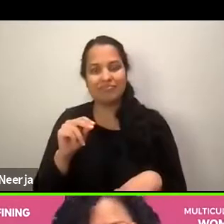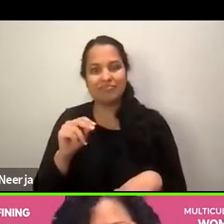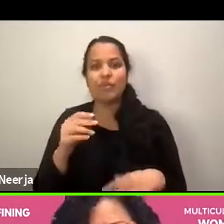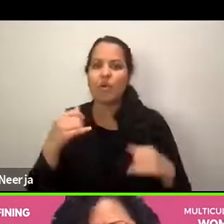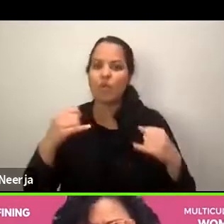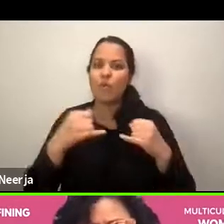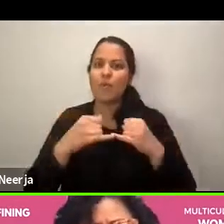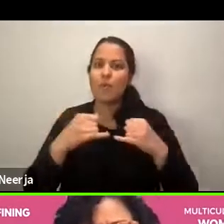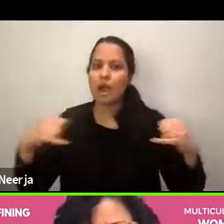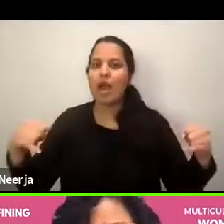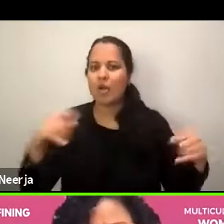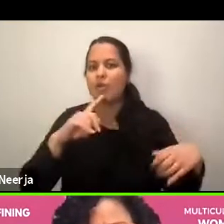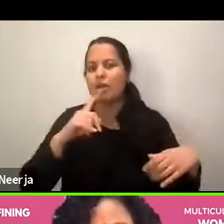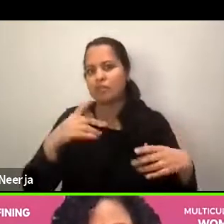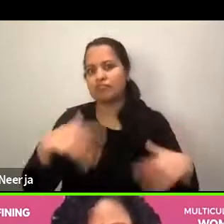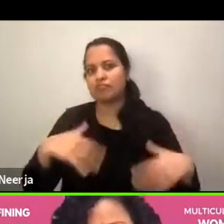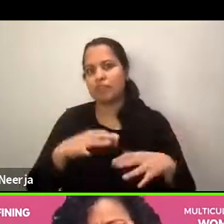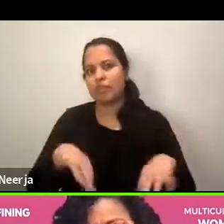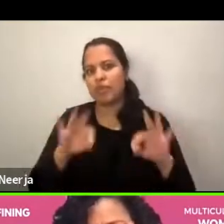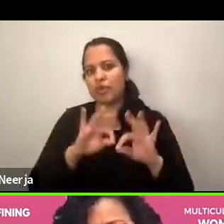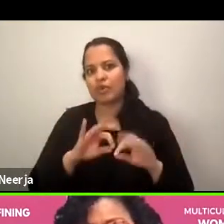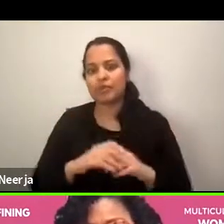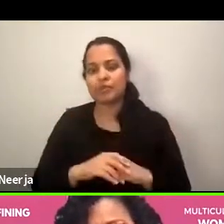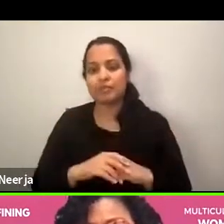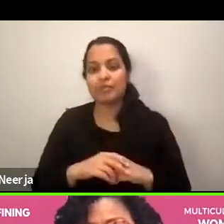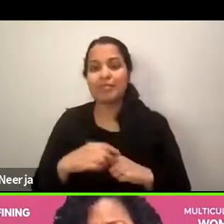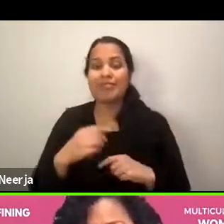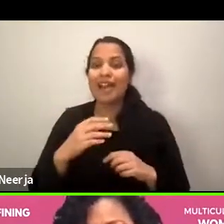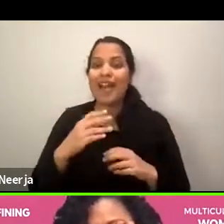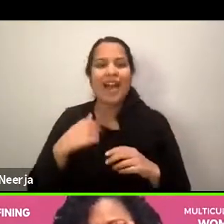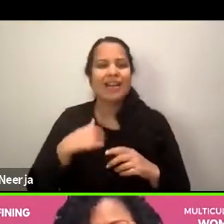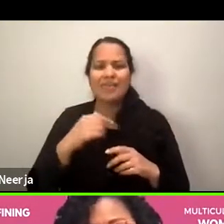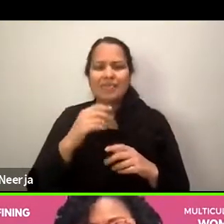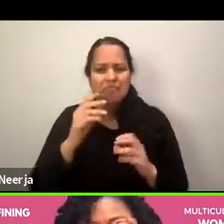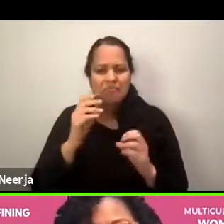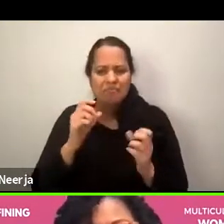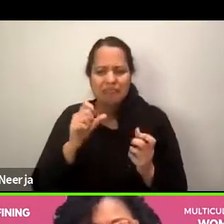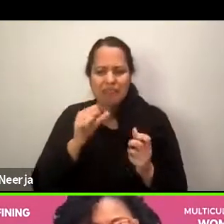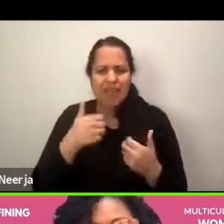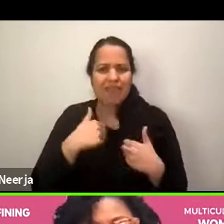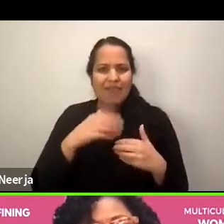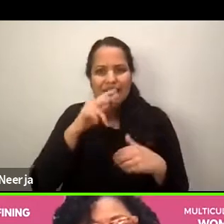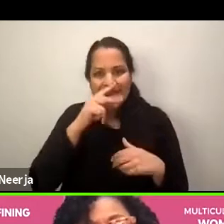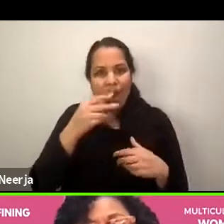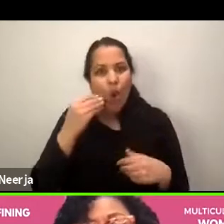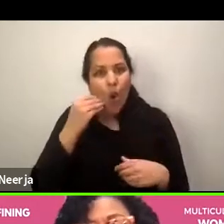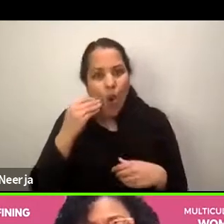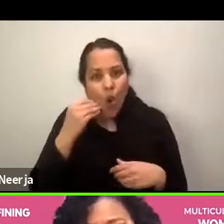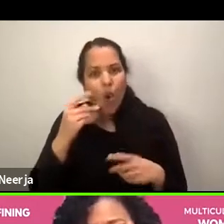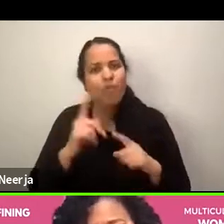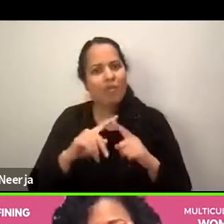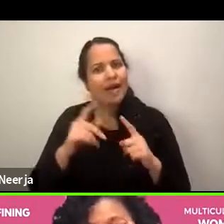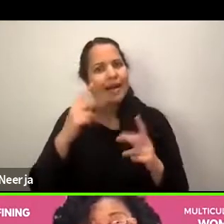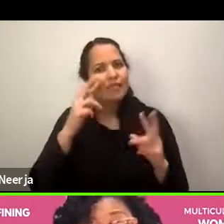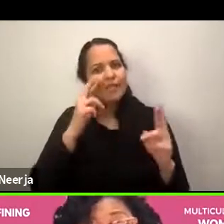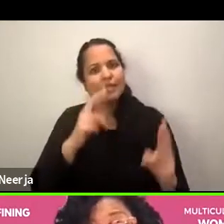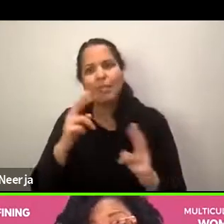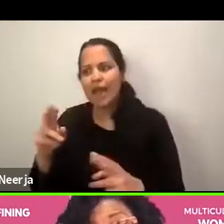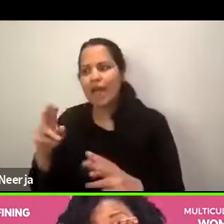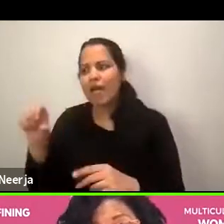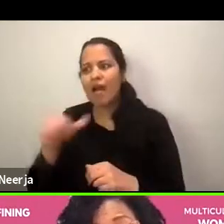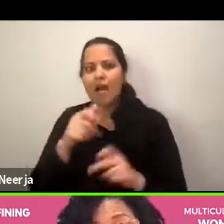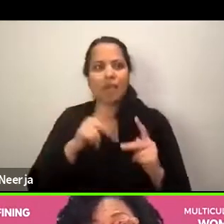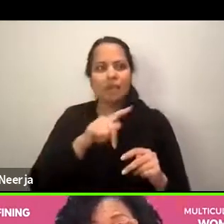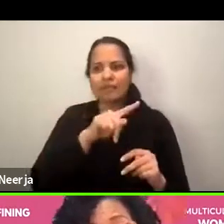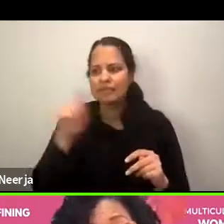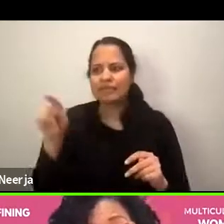home, I recognize and respect what our colleagues are I'm going through. And we don't have those cues of, hey, it's lunch, everybody